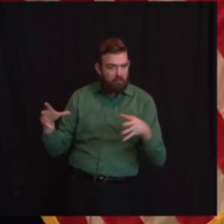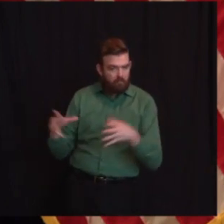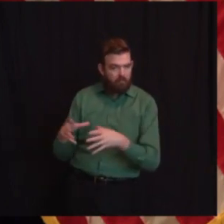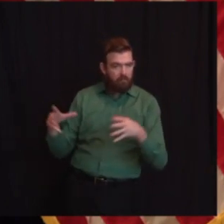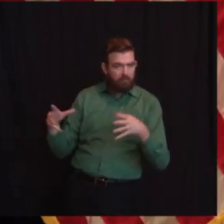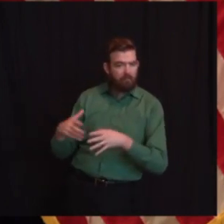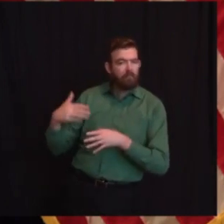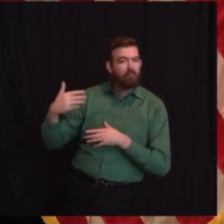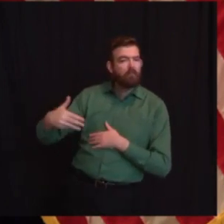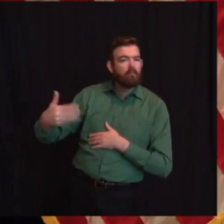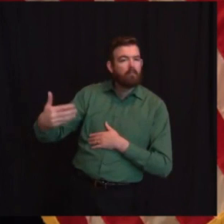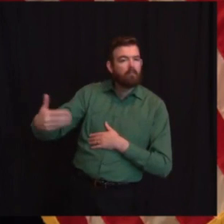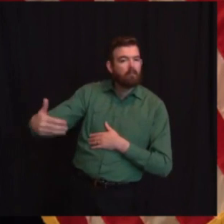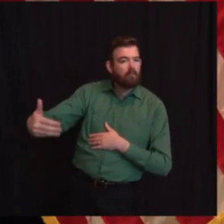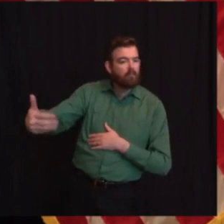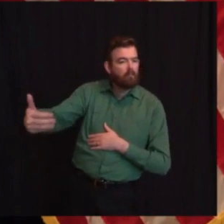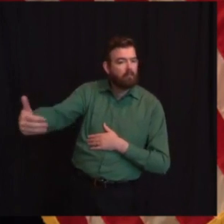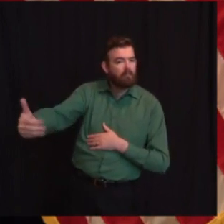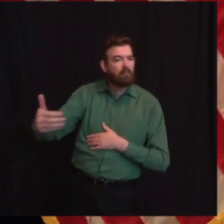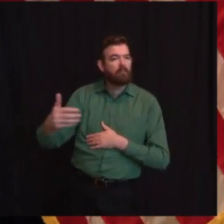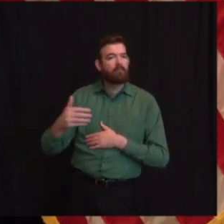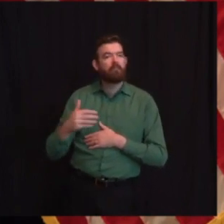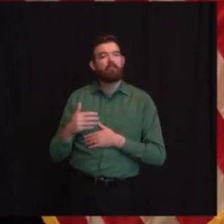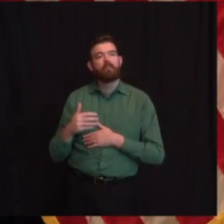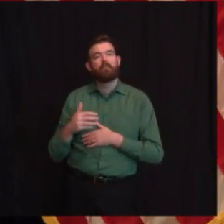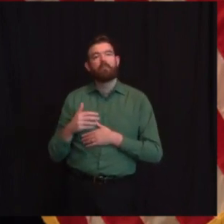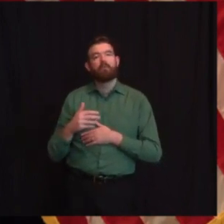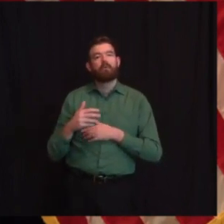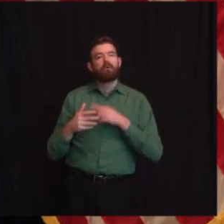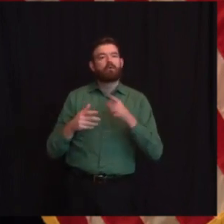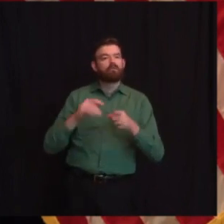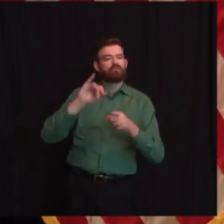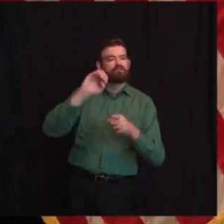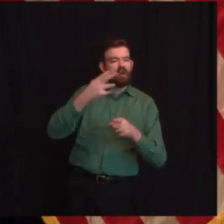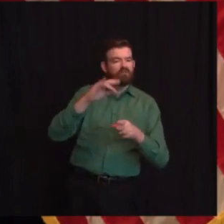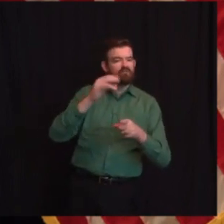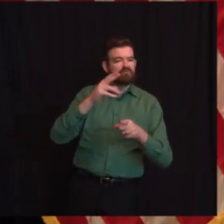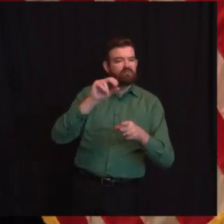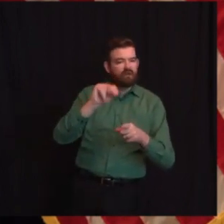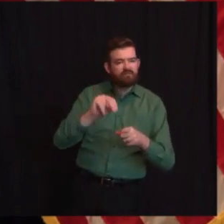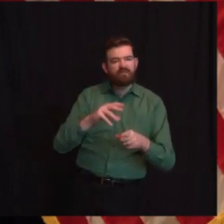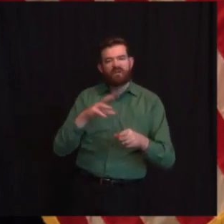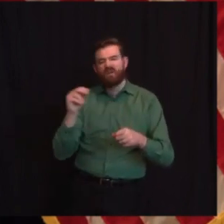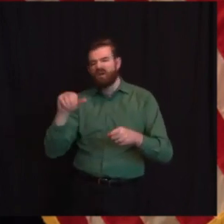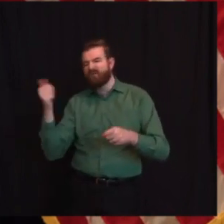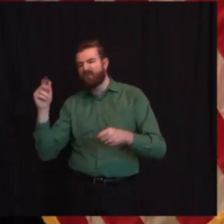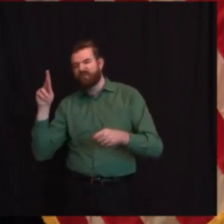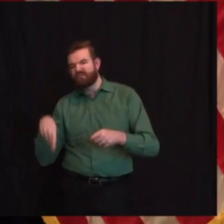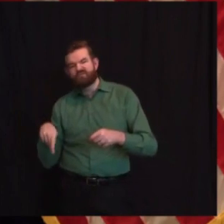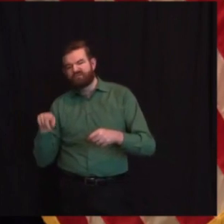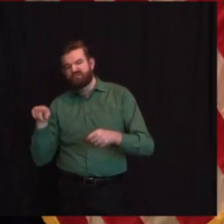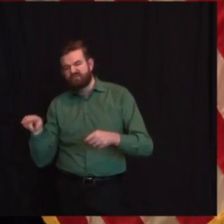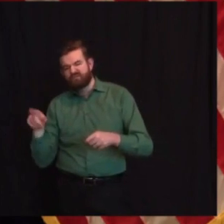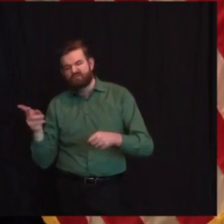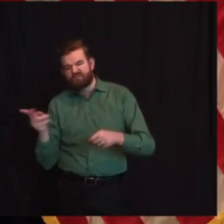Besser, Jay Johnson, but the 7 states have been meeting with their 3 representatives on a pretty